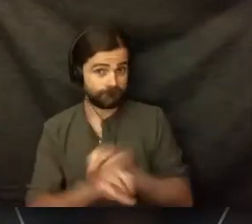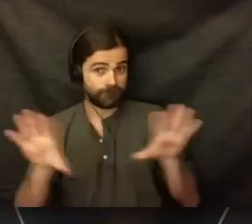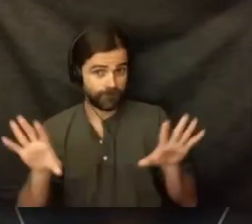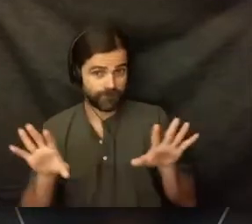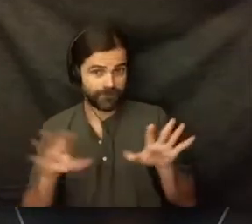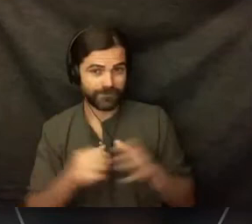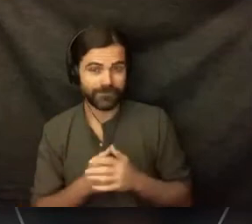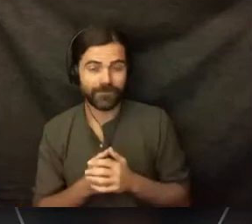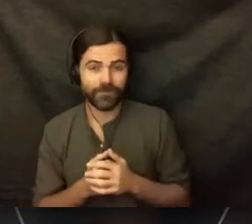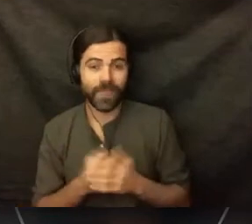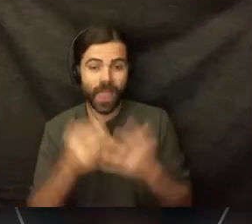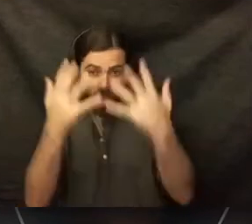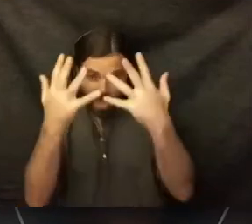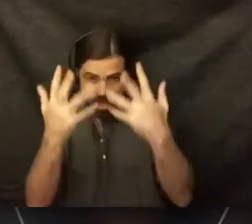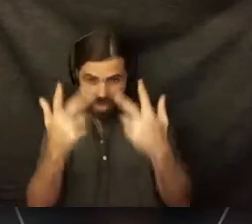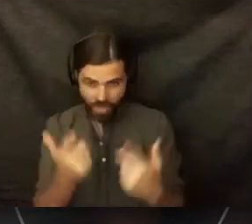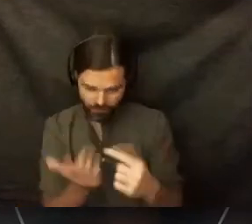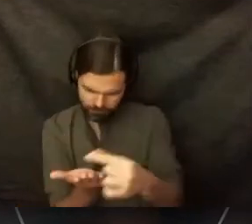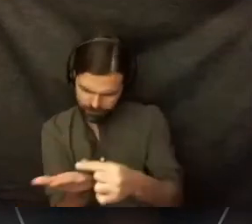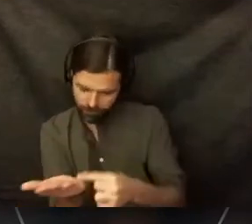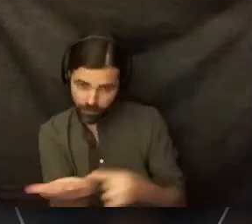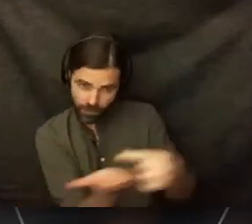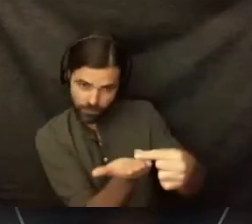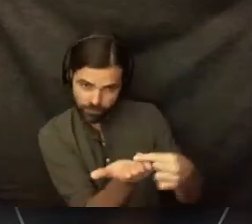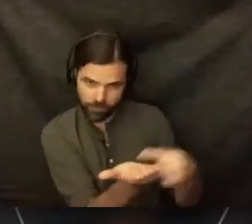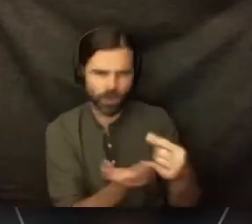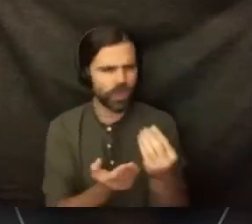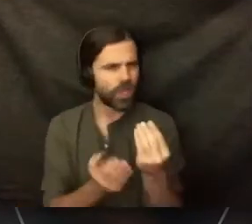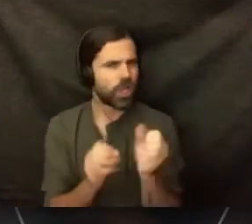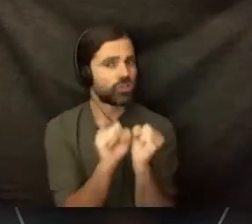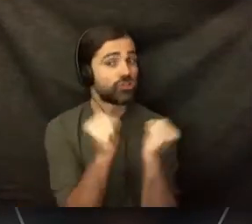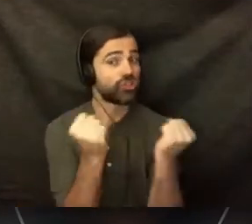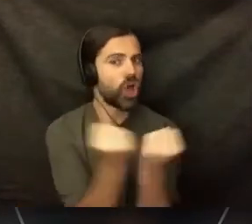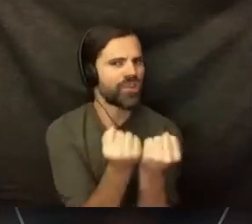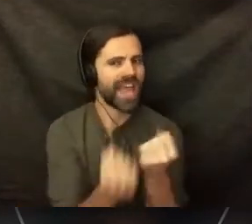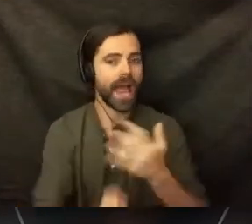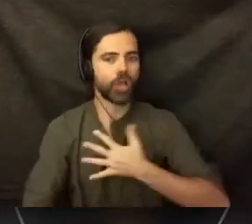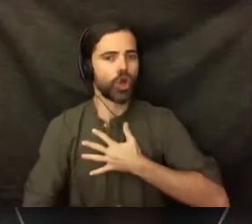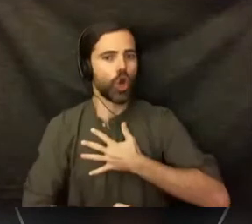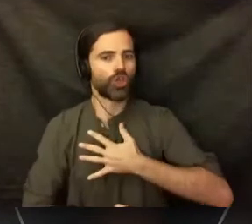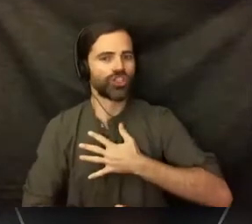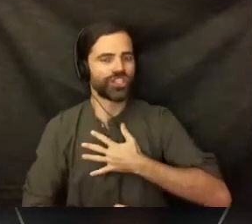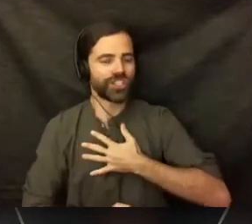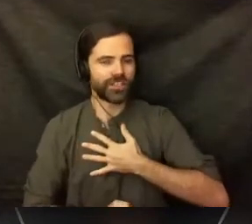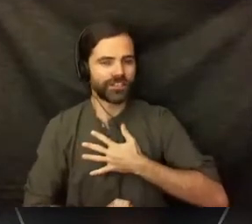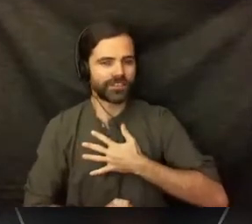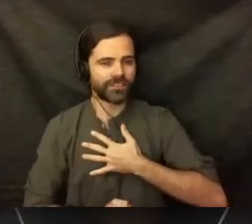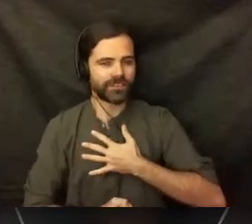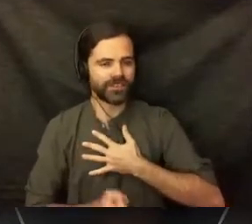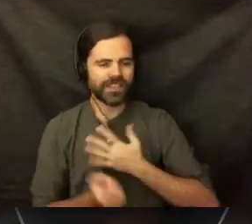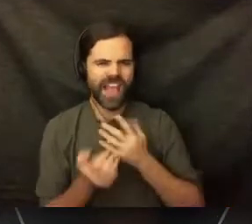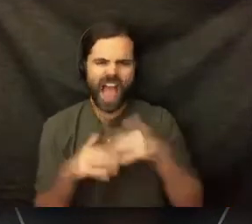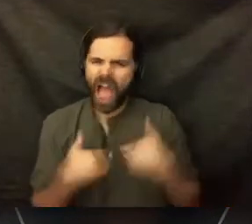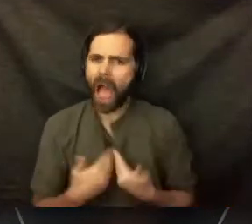accounting mechanisms, the how we account for these social goods, what our rules are, our budgeting mechanisms, even our thesis of rights